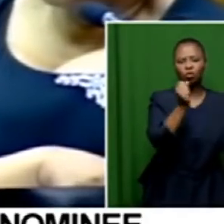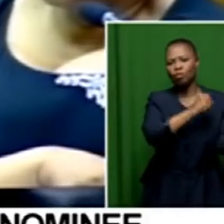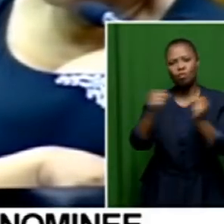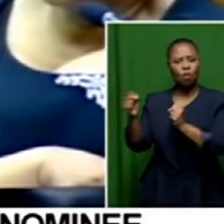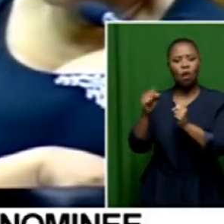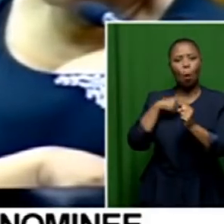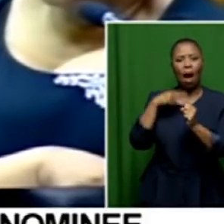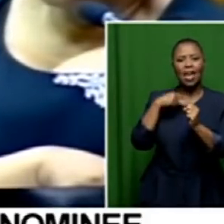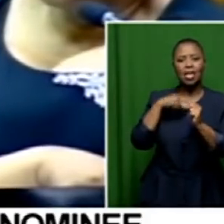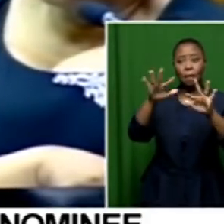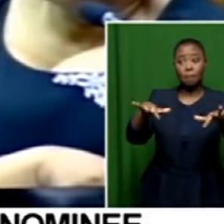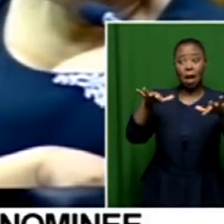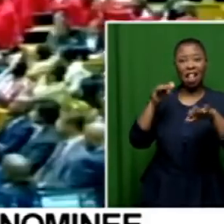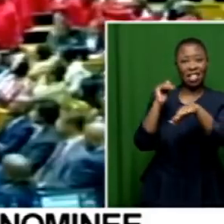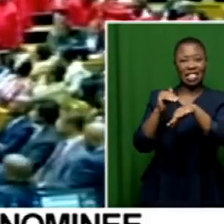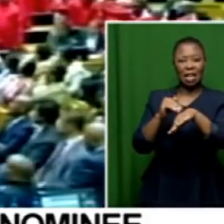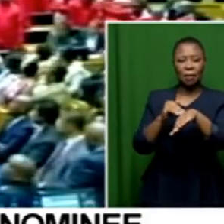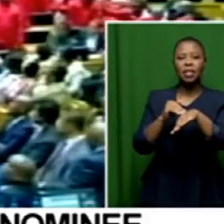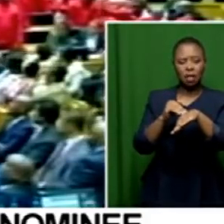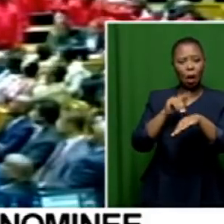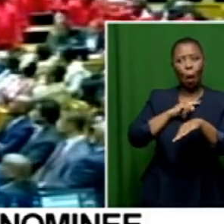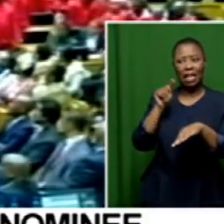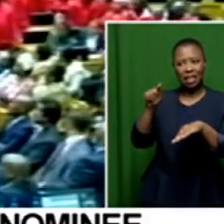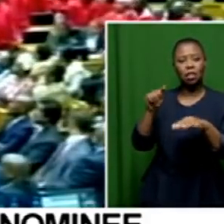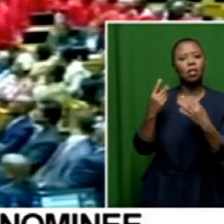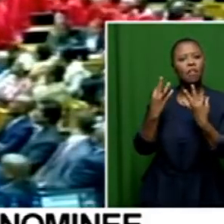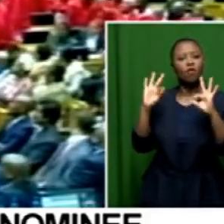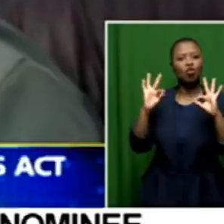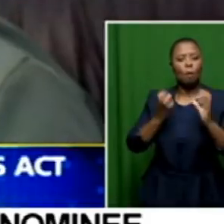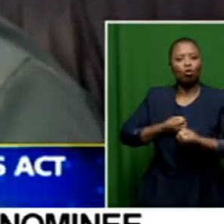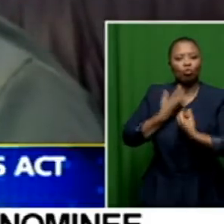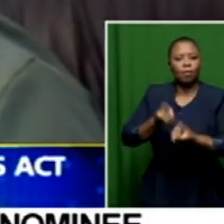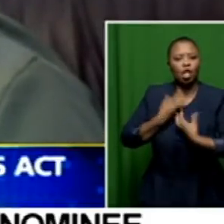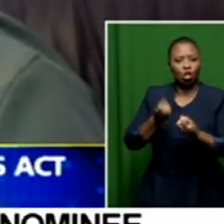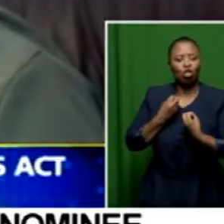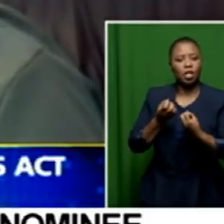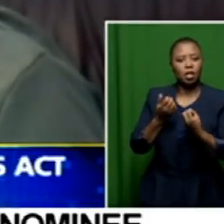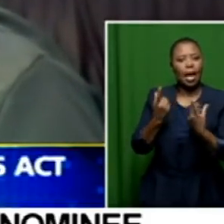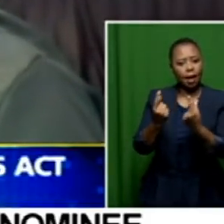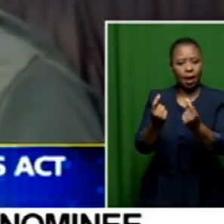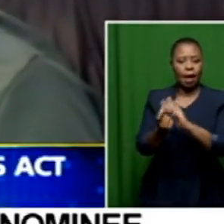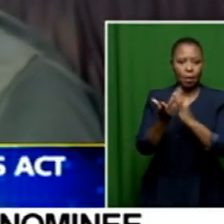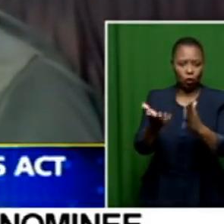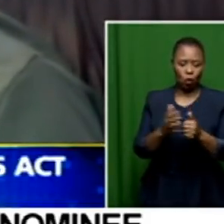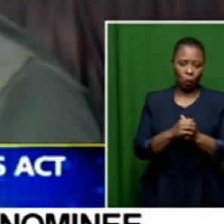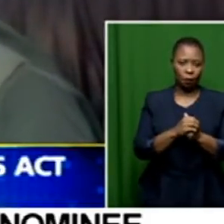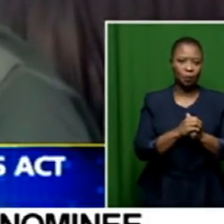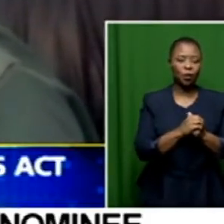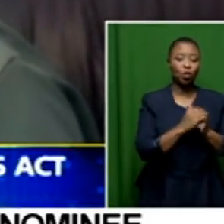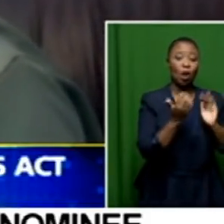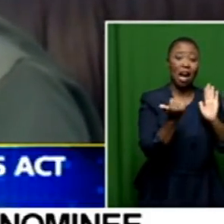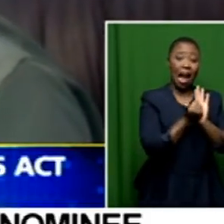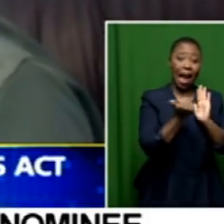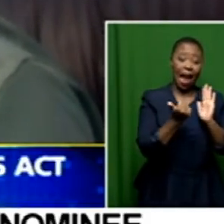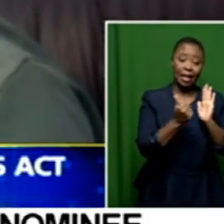causing disturbance in the chambers due to exercising freedom of speech. In terms of the Act, causing